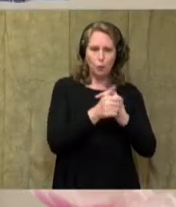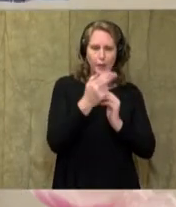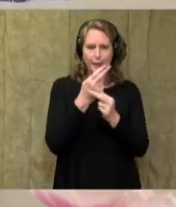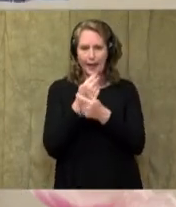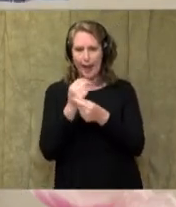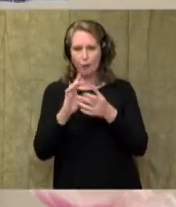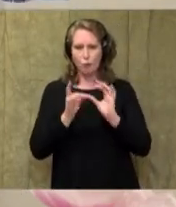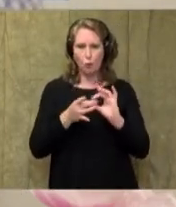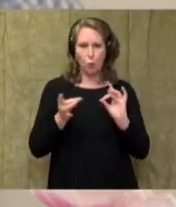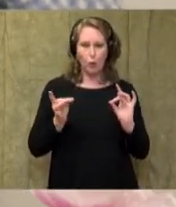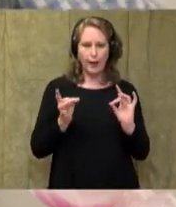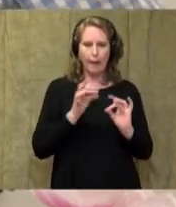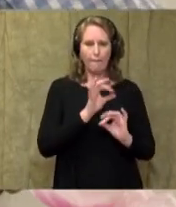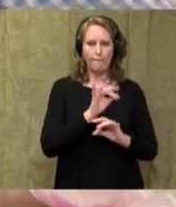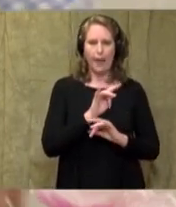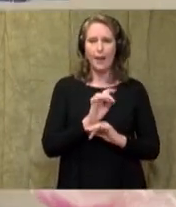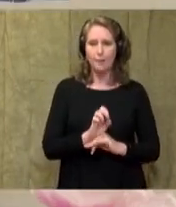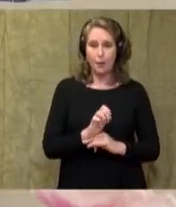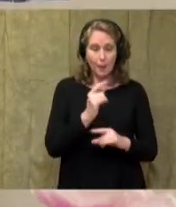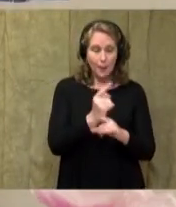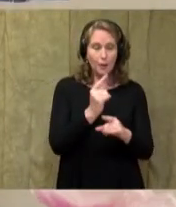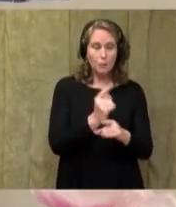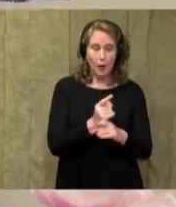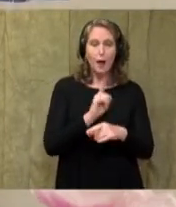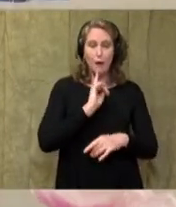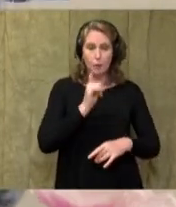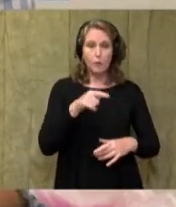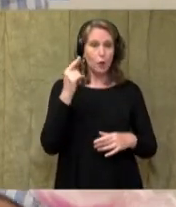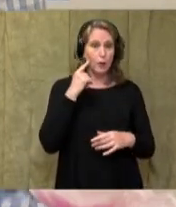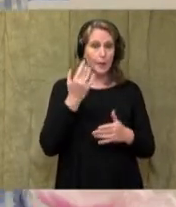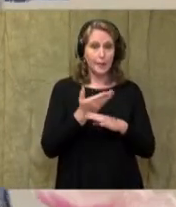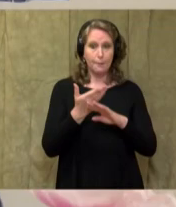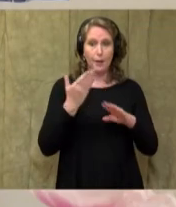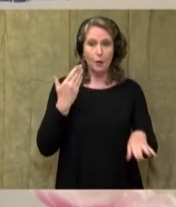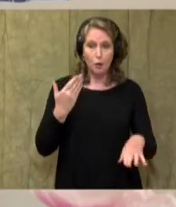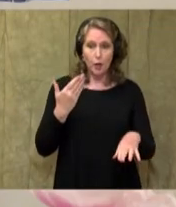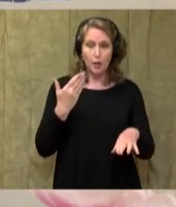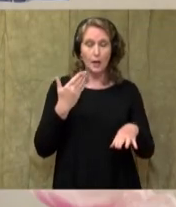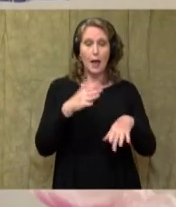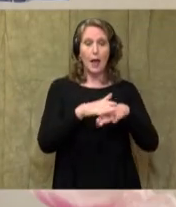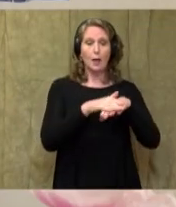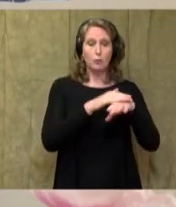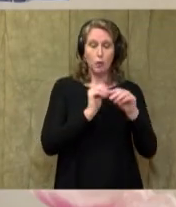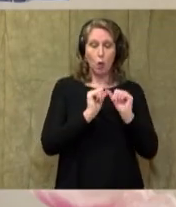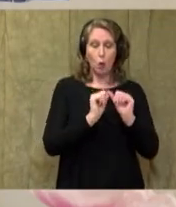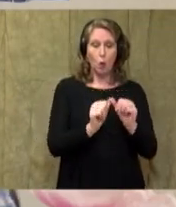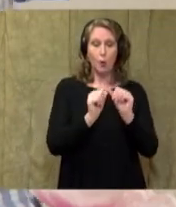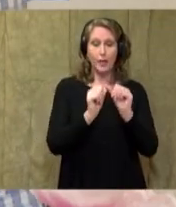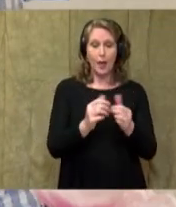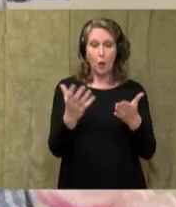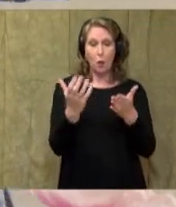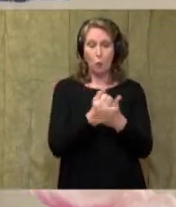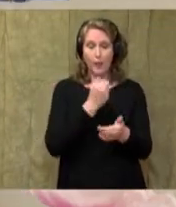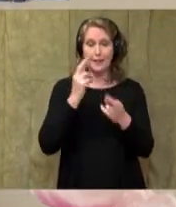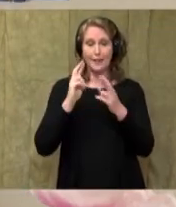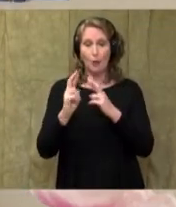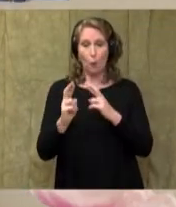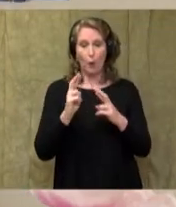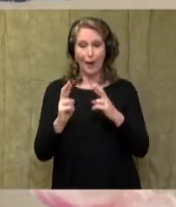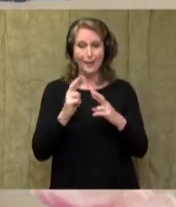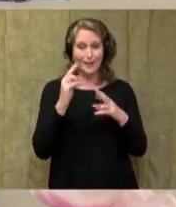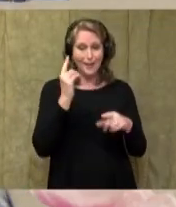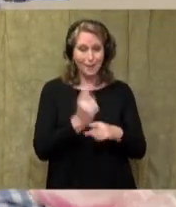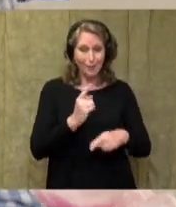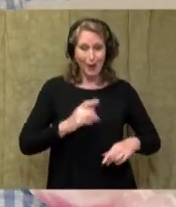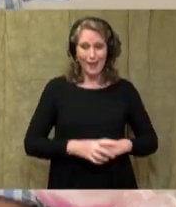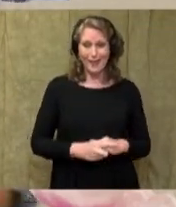Hare? Yes, that's right. And I'm sure you've heard this before. Slow and steady wins the race. That's